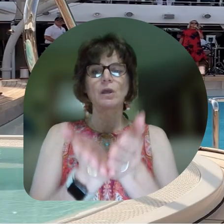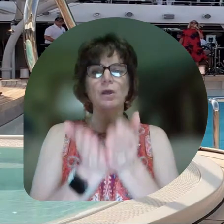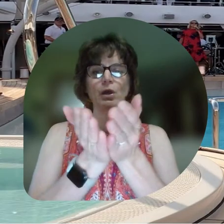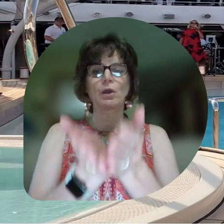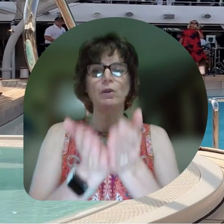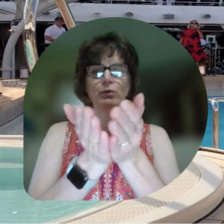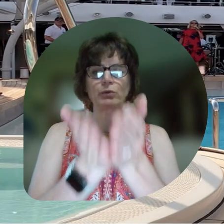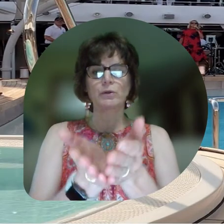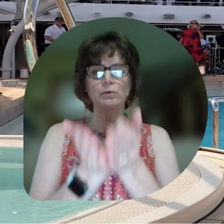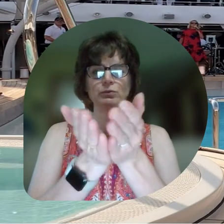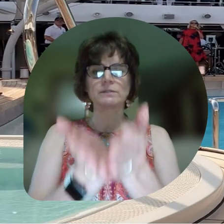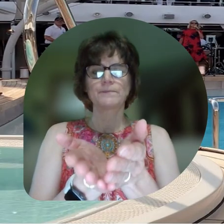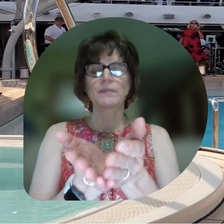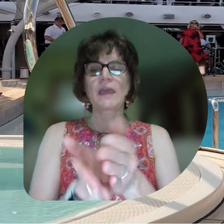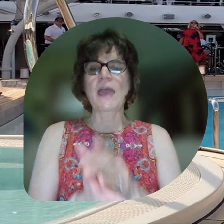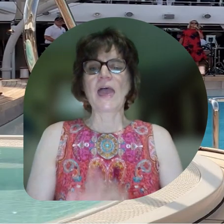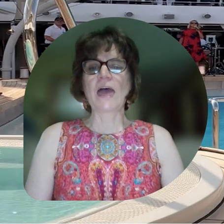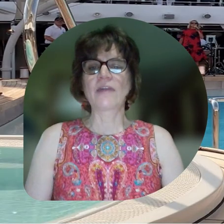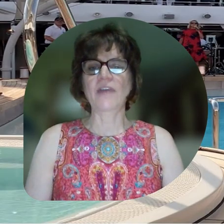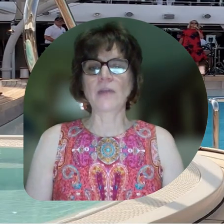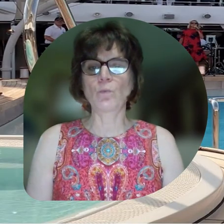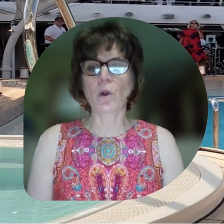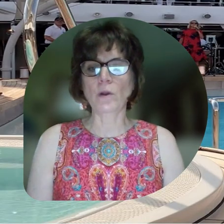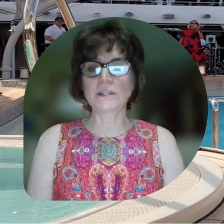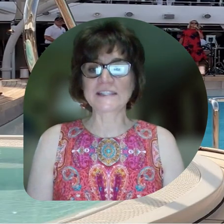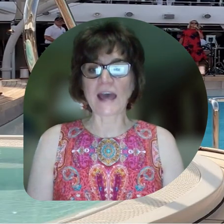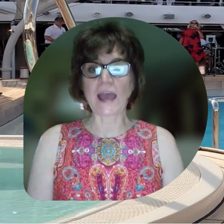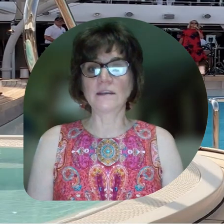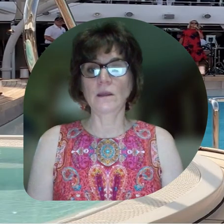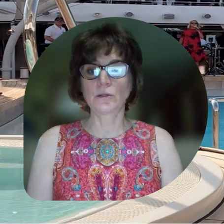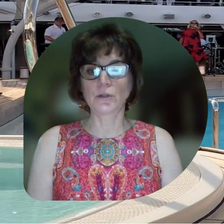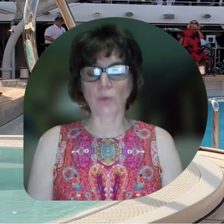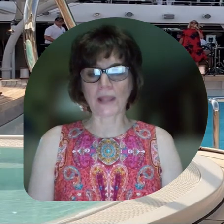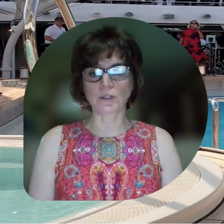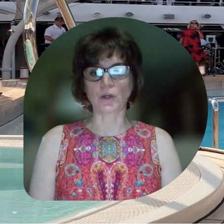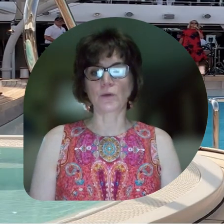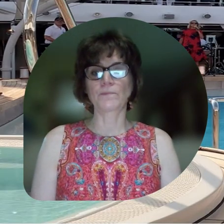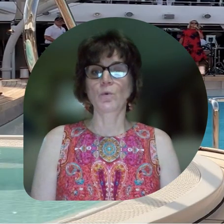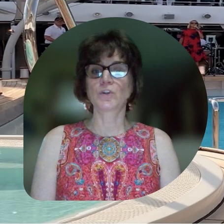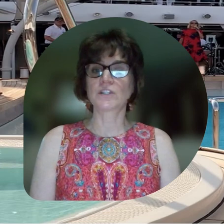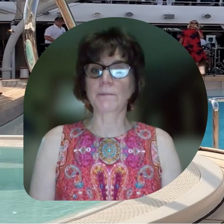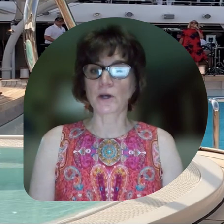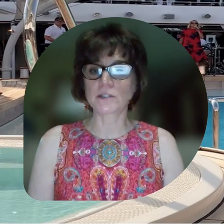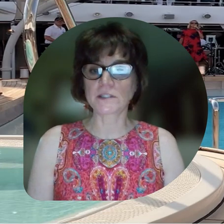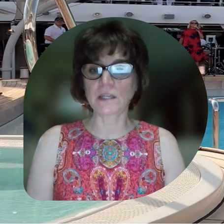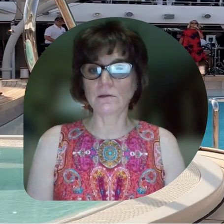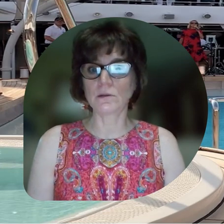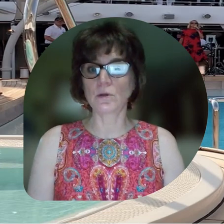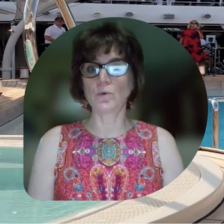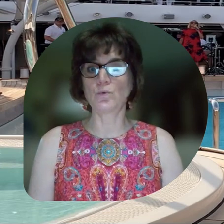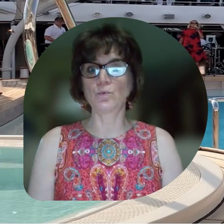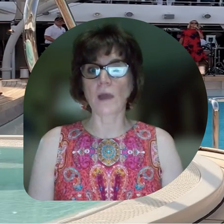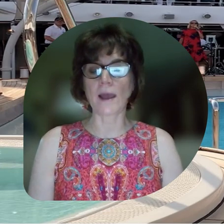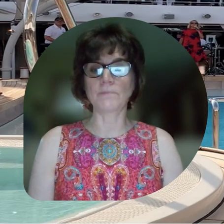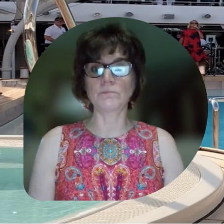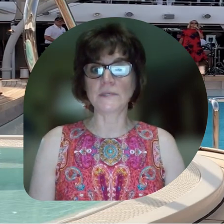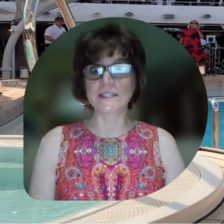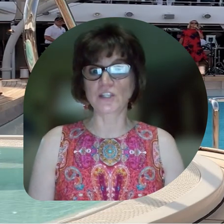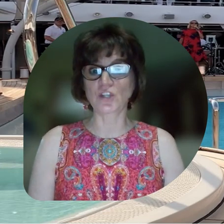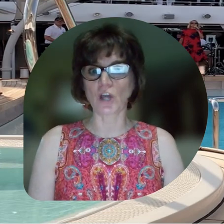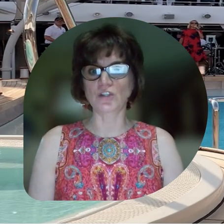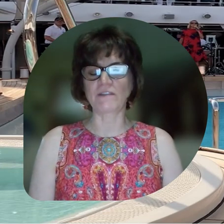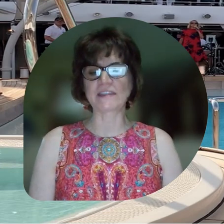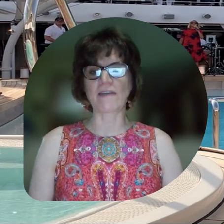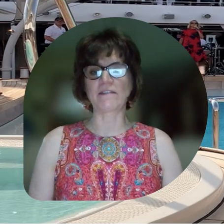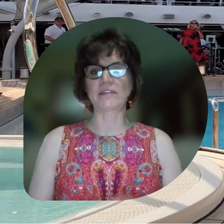boat. Crews. And then we're going to sign director, which is a person who is